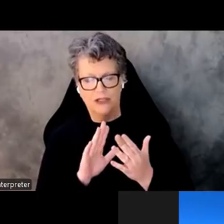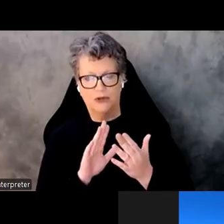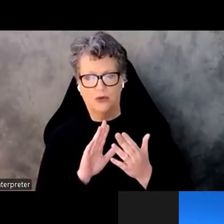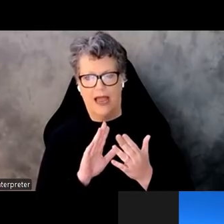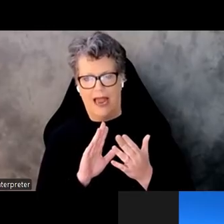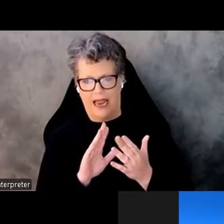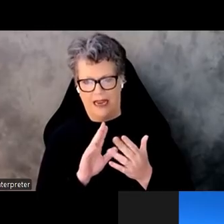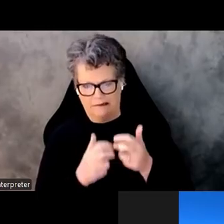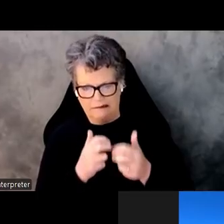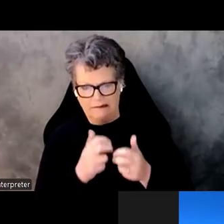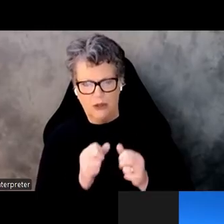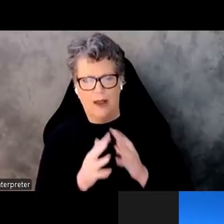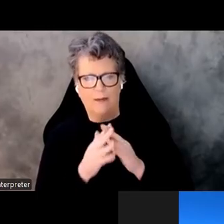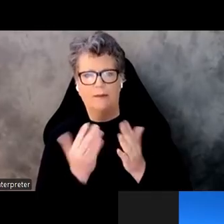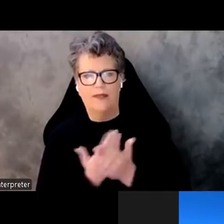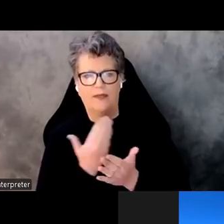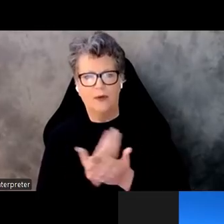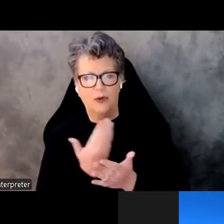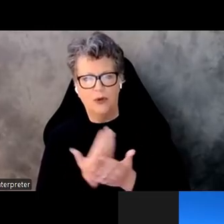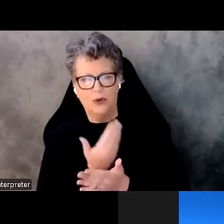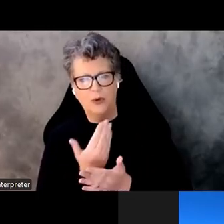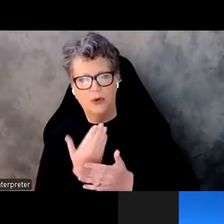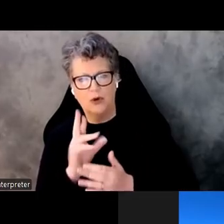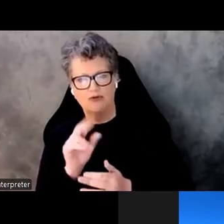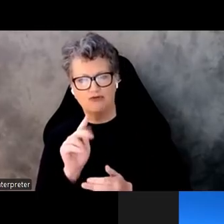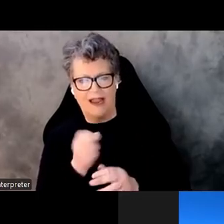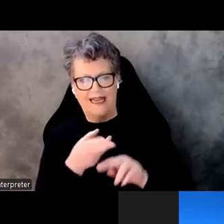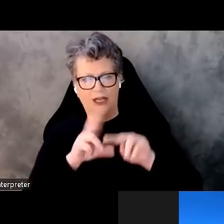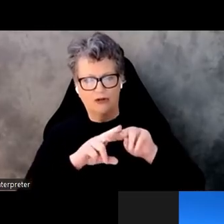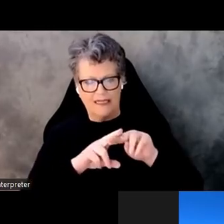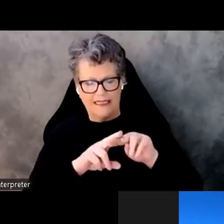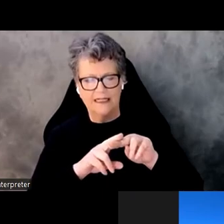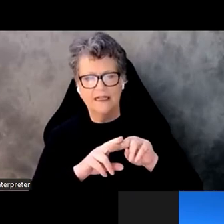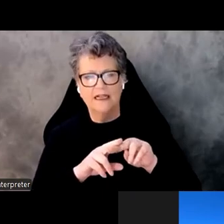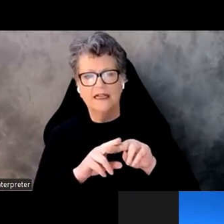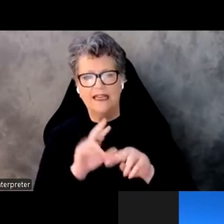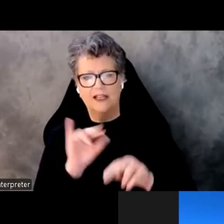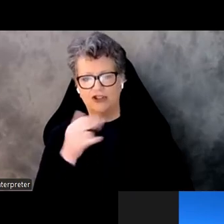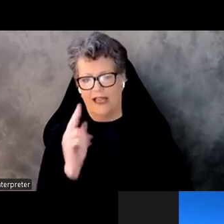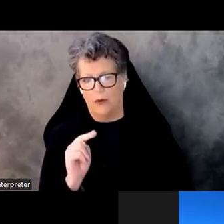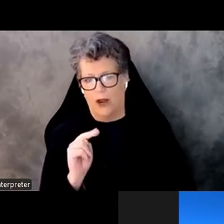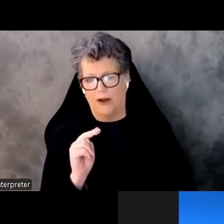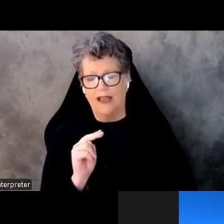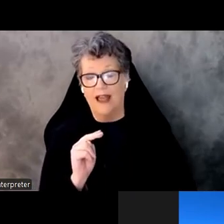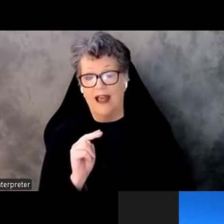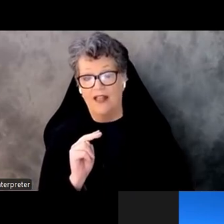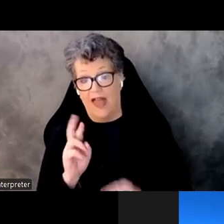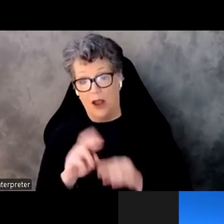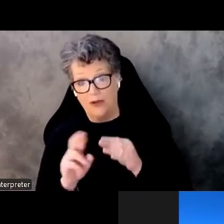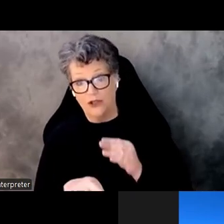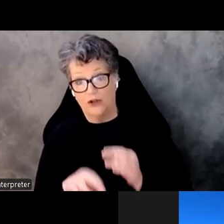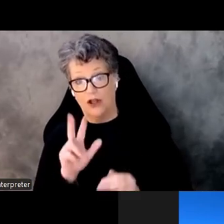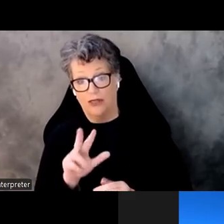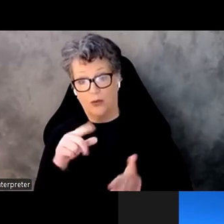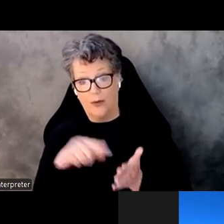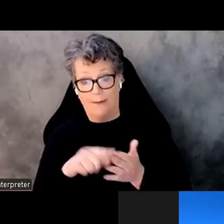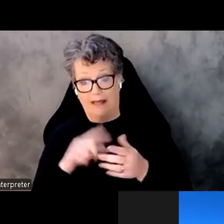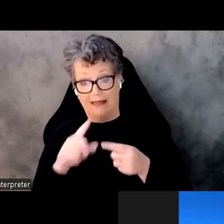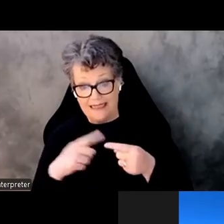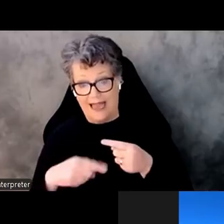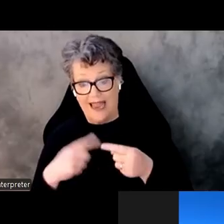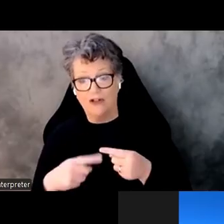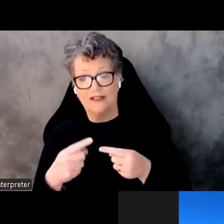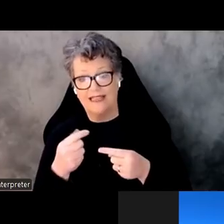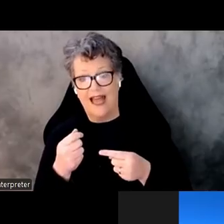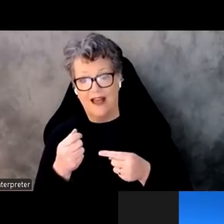issue when they went to implement the new Alcosan rate increases in January. That resulted in 3 billing cycles having milling